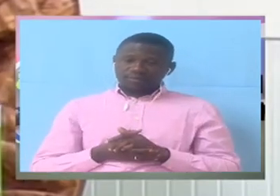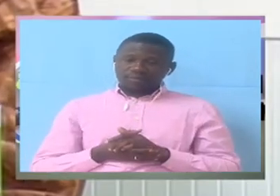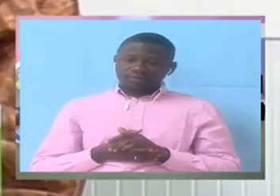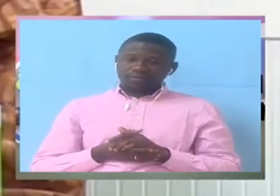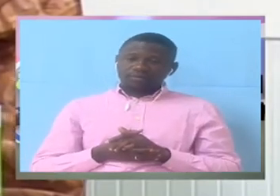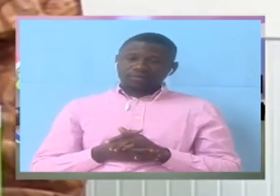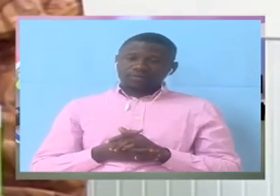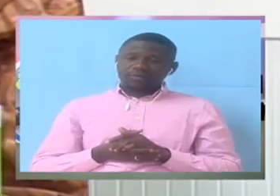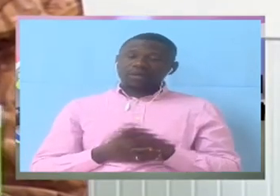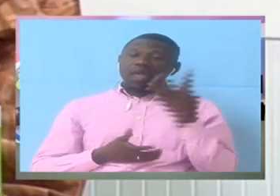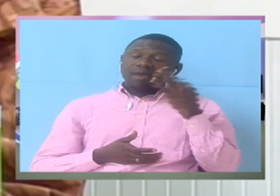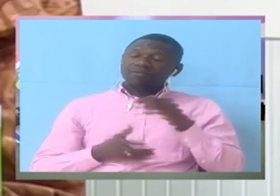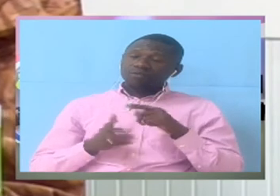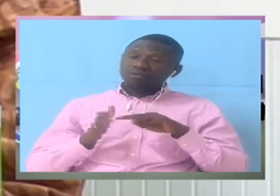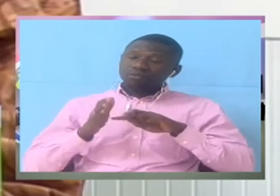Munlemut. Come and borrow a mail on Kobe.